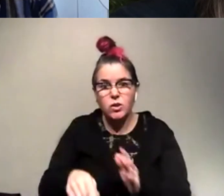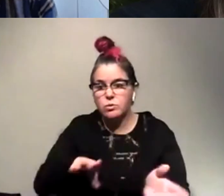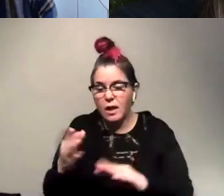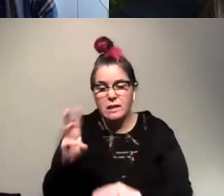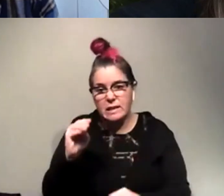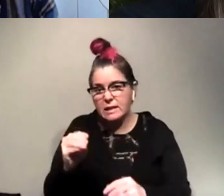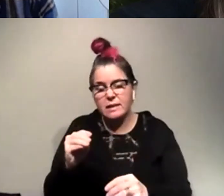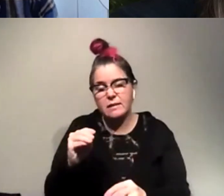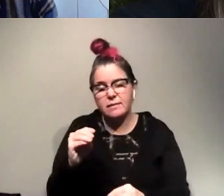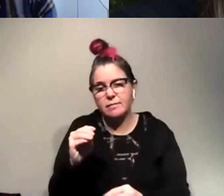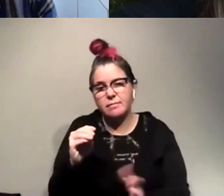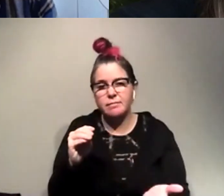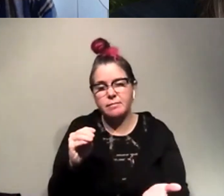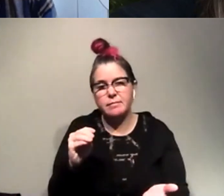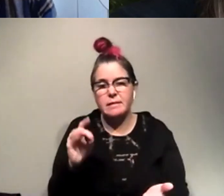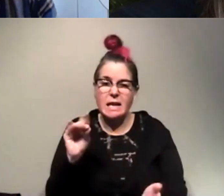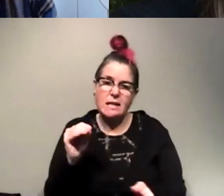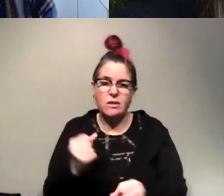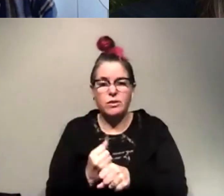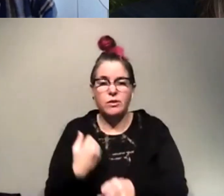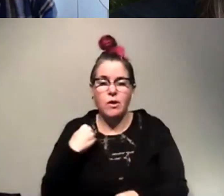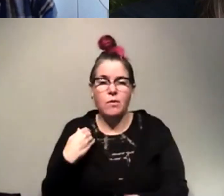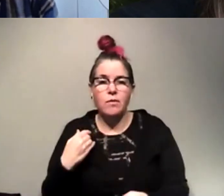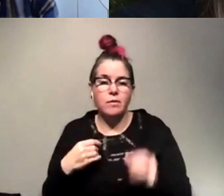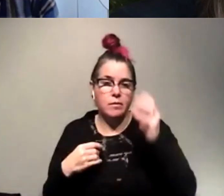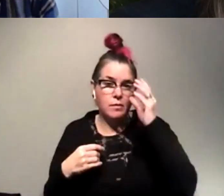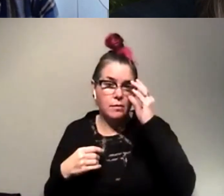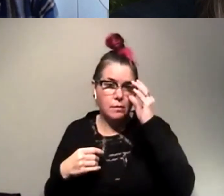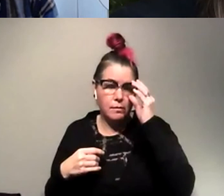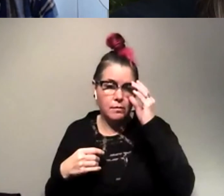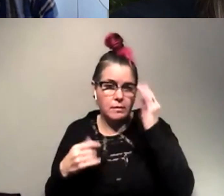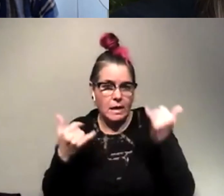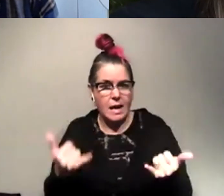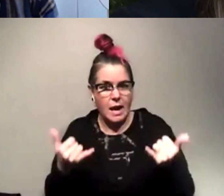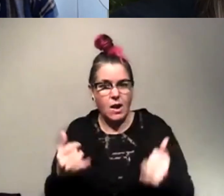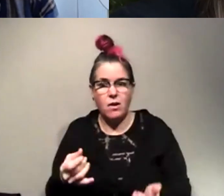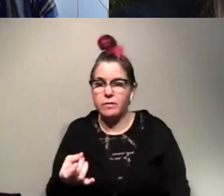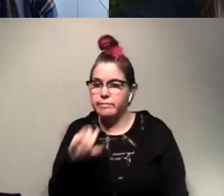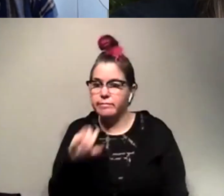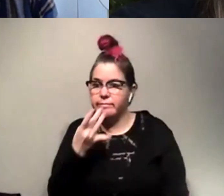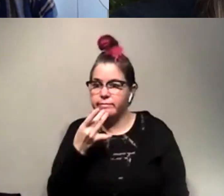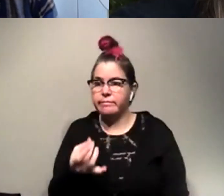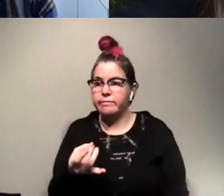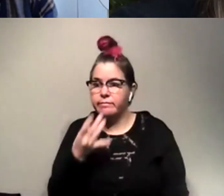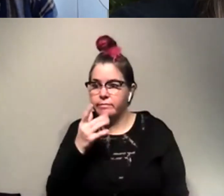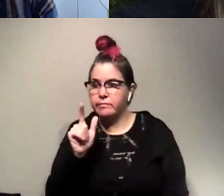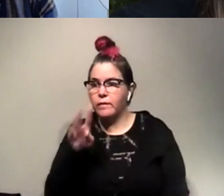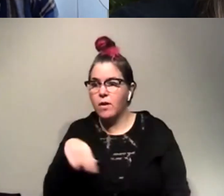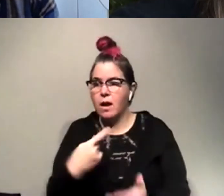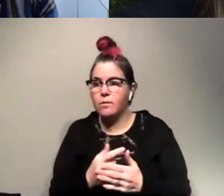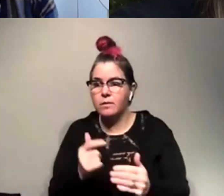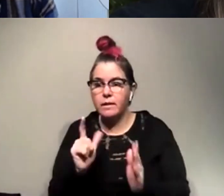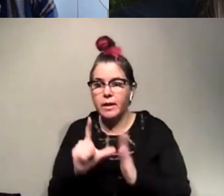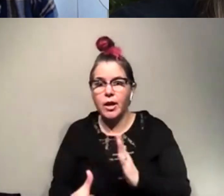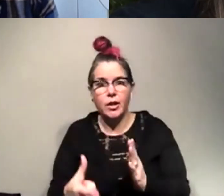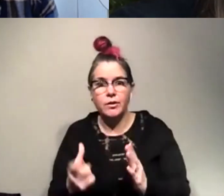ago or 80 years ago, you know, now you take a couple pills and 24 hours later, you're